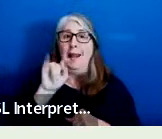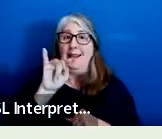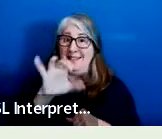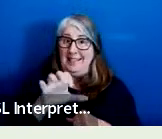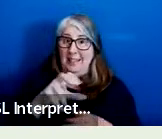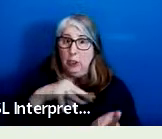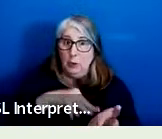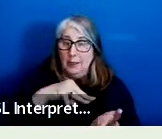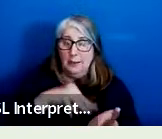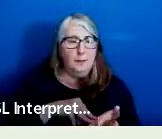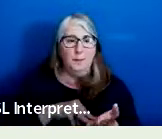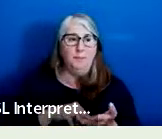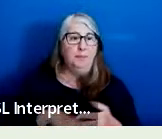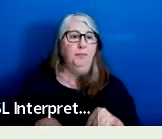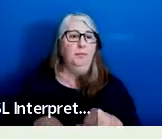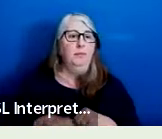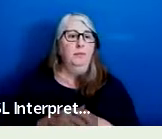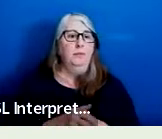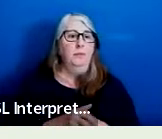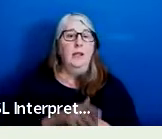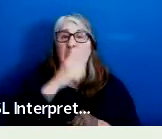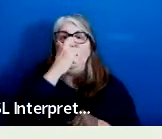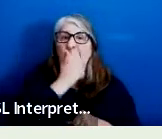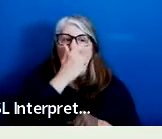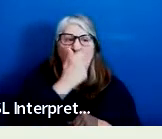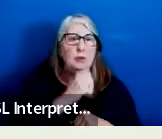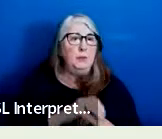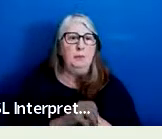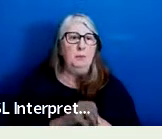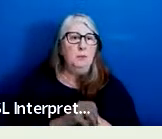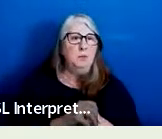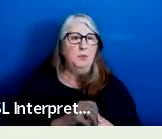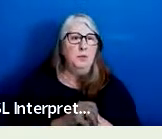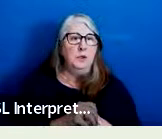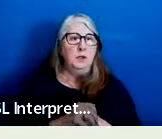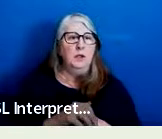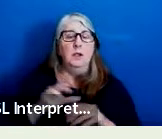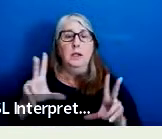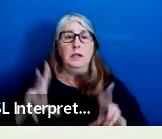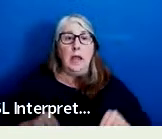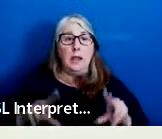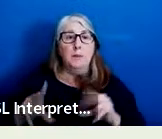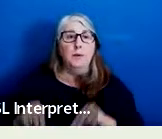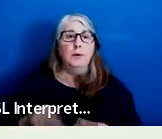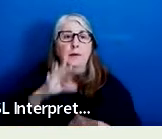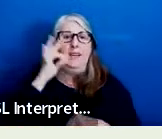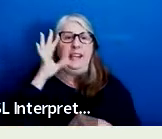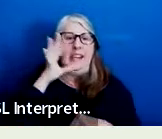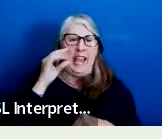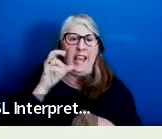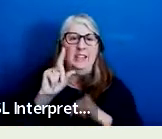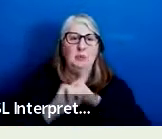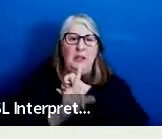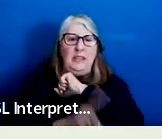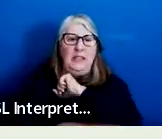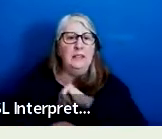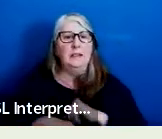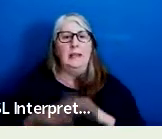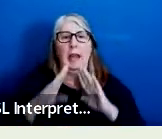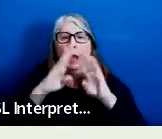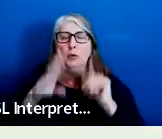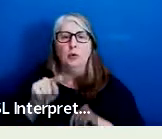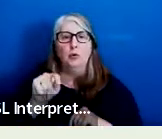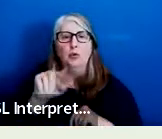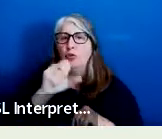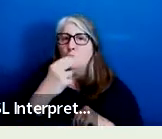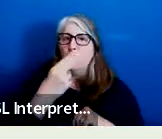tissue, diapers, pet waste, including cat litter, household trash or litter, kitchen pots or